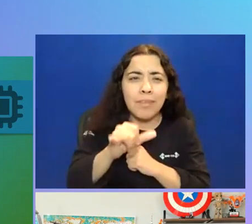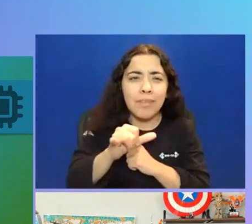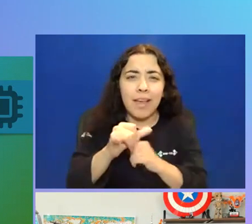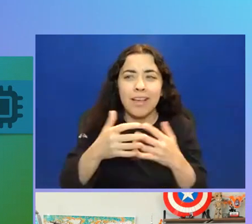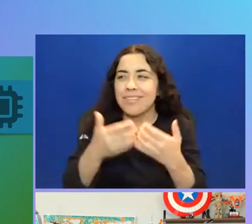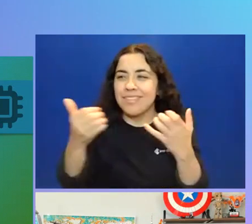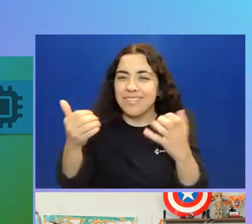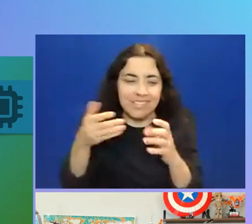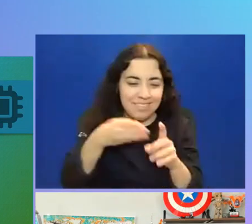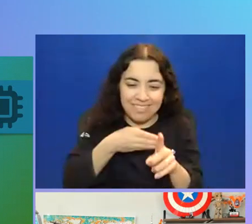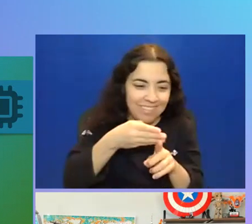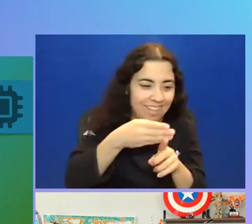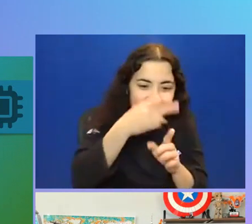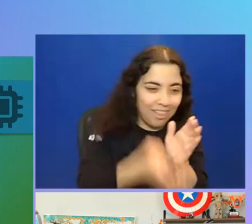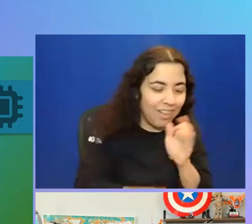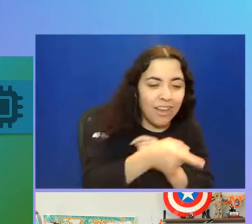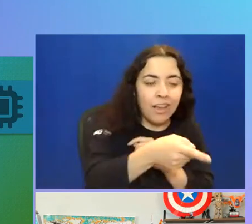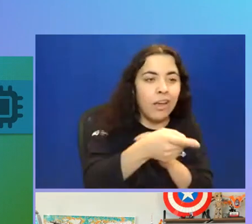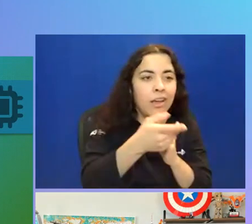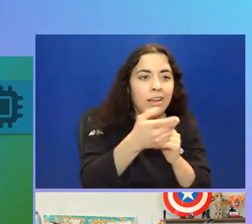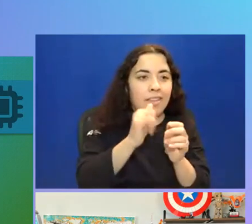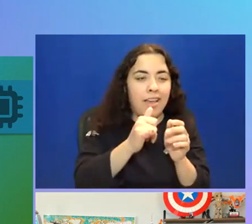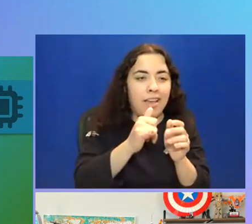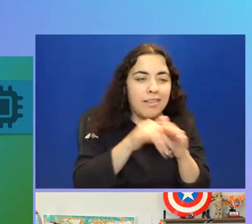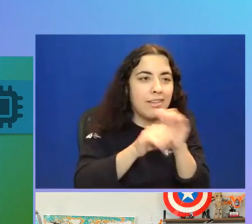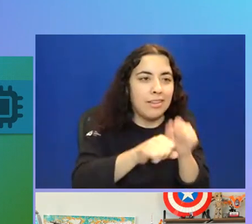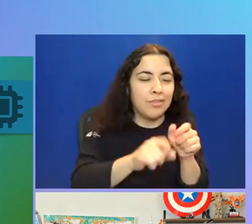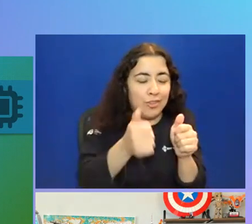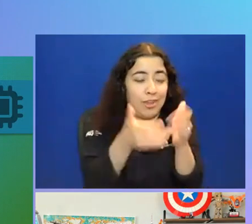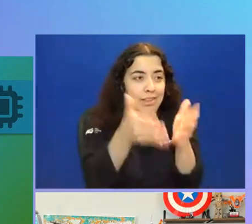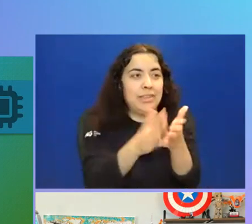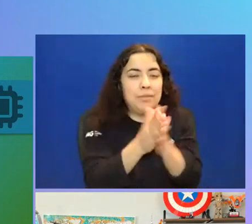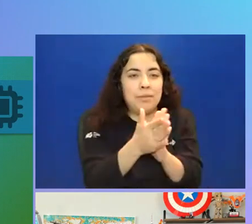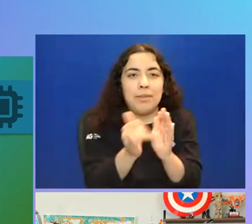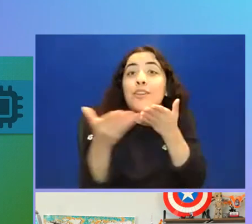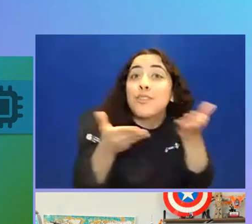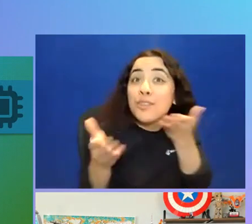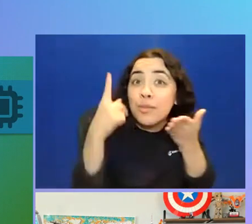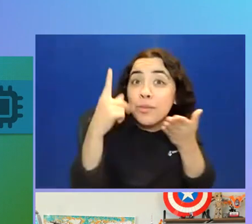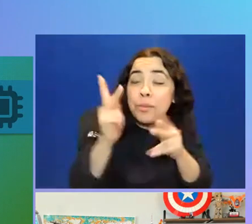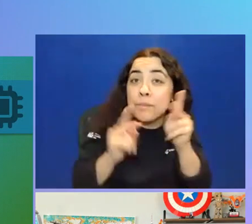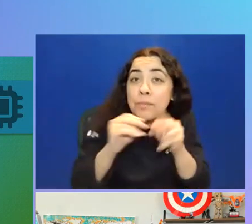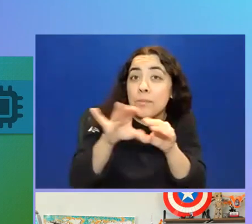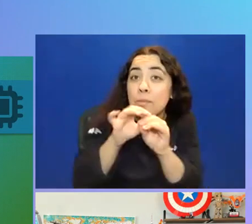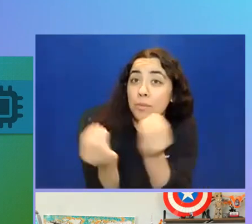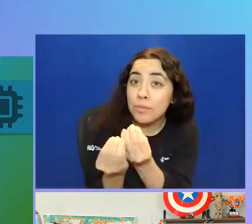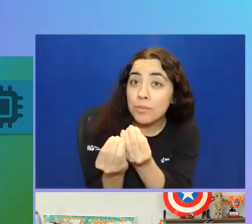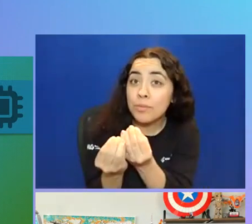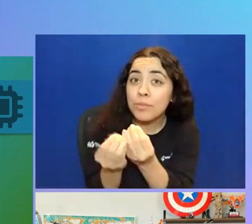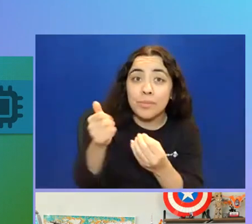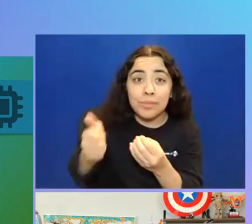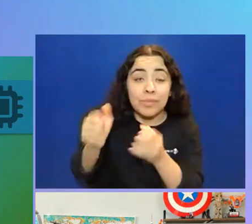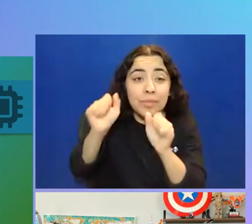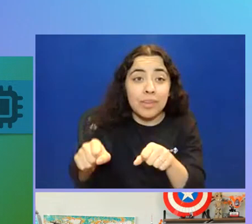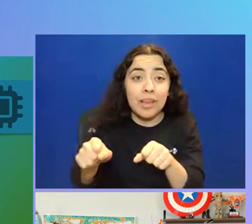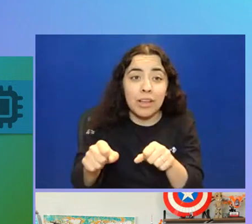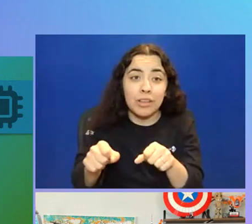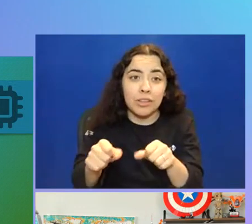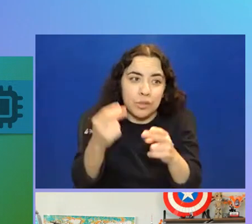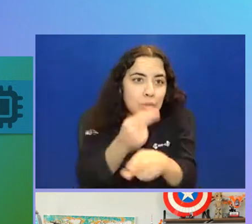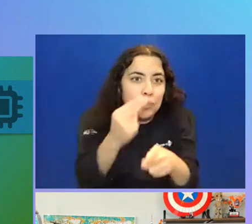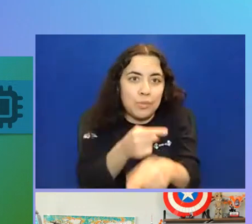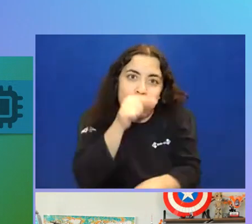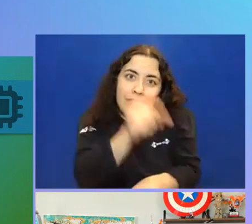I think about how you can turn that into just a service for people in your organization to just consume,